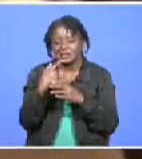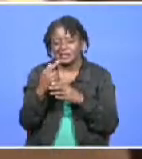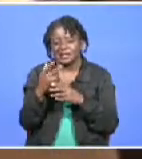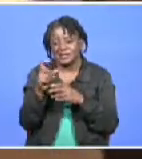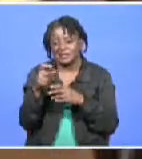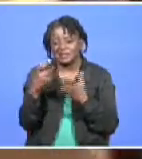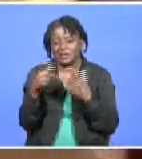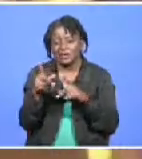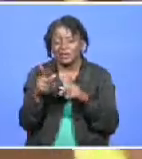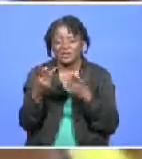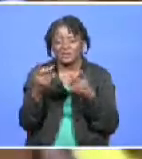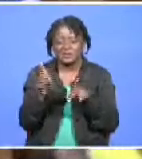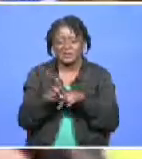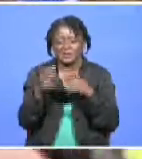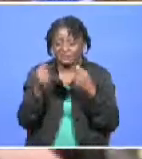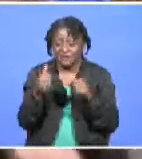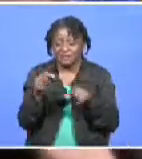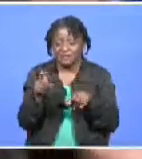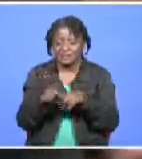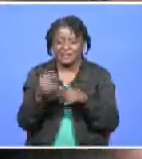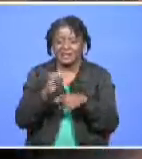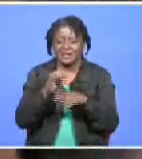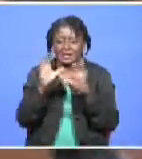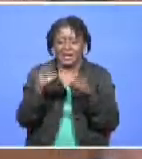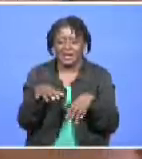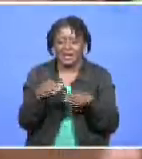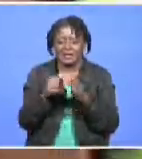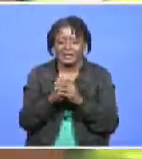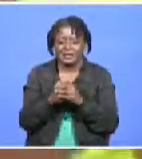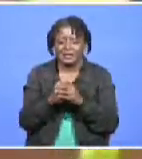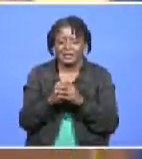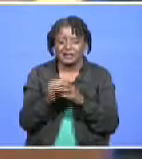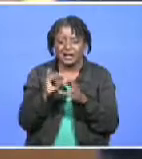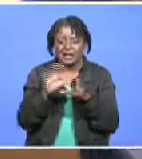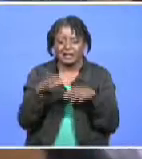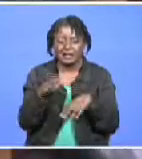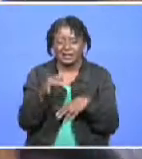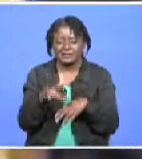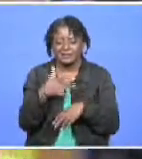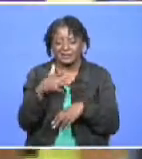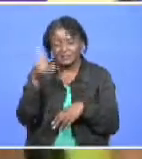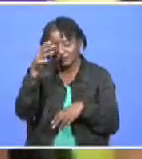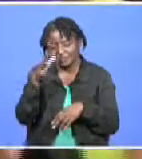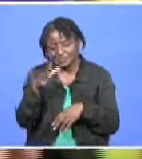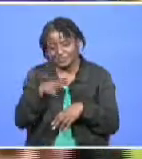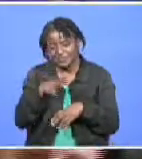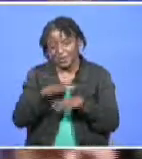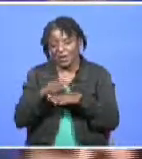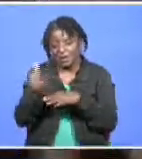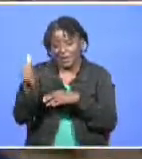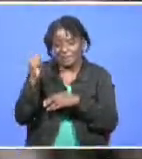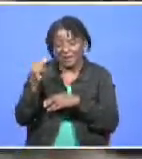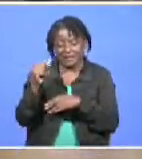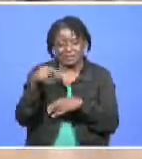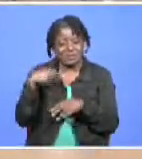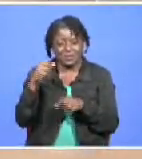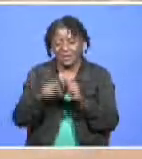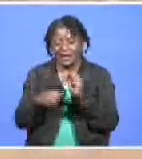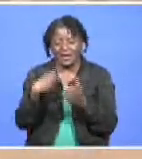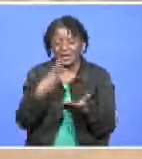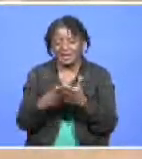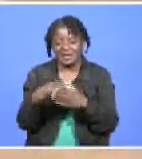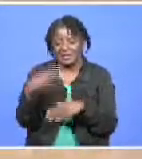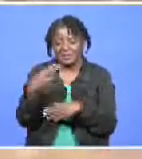try to lay it up. It's like a layup drill, and I can feel a dude on my back, so I laid it up, and I just prayed to go. I just prayed to go